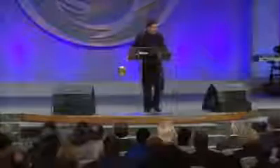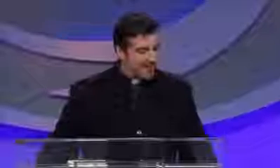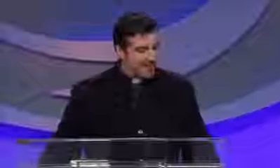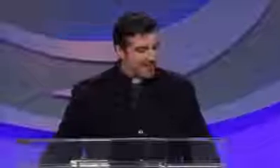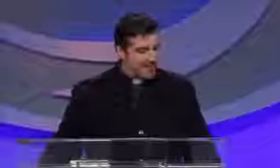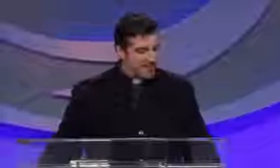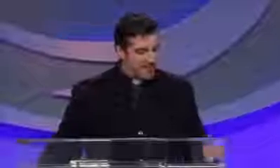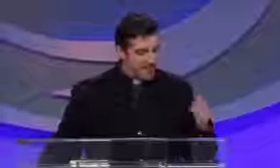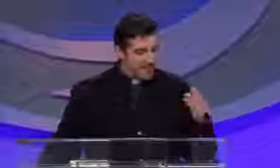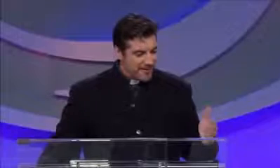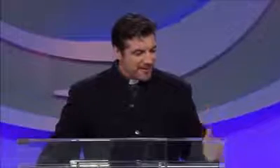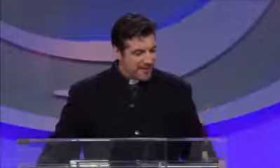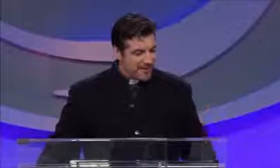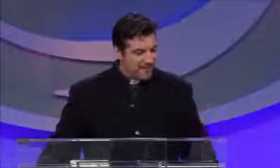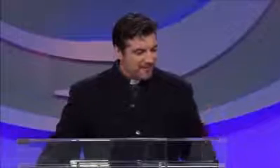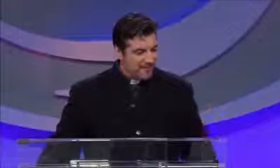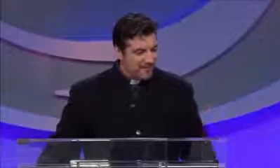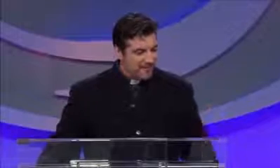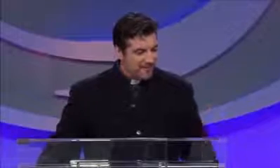And I said,